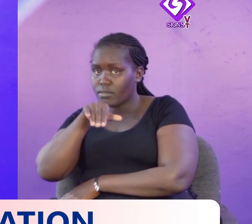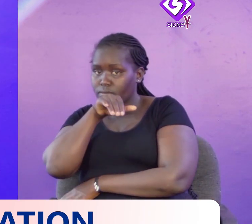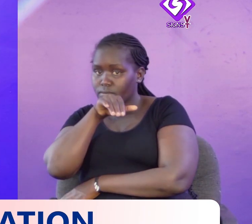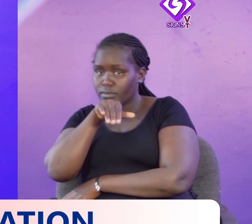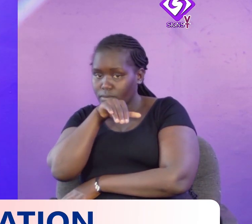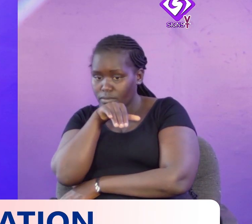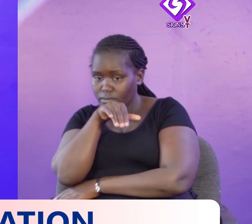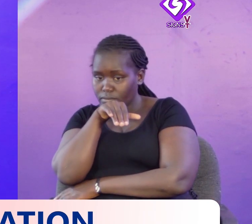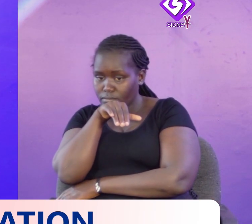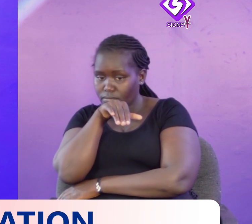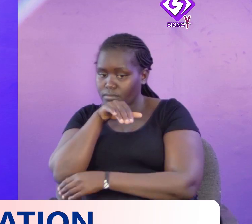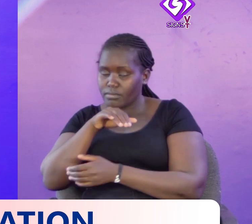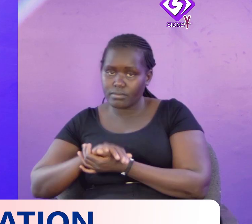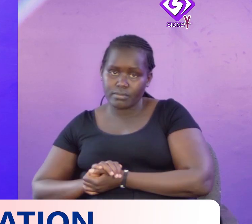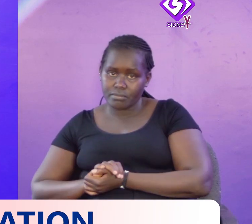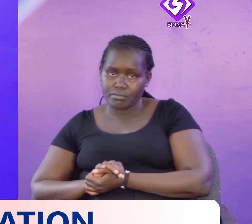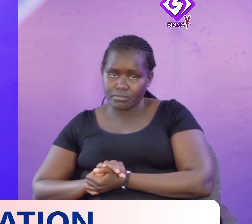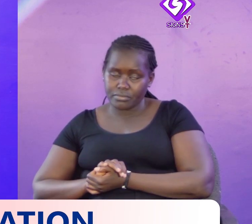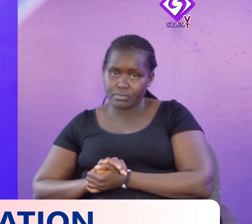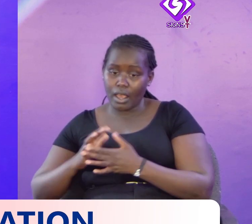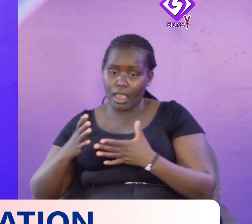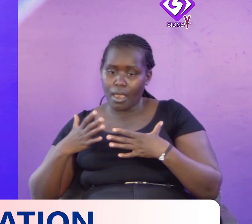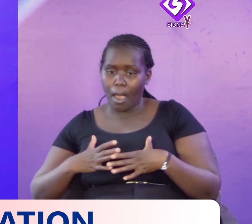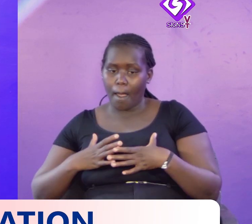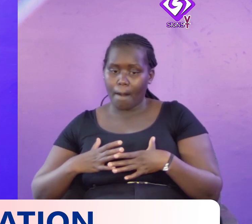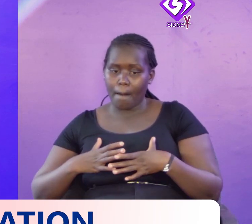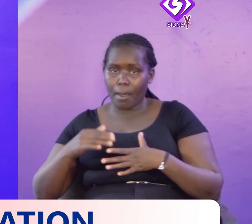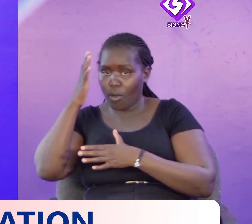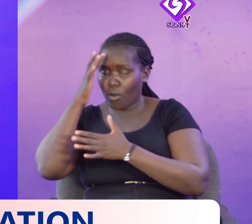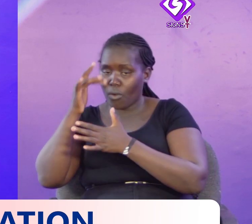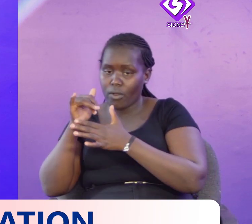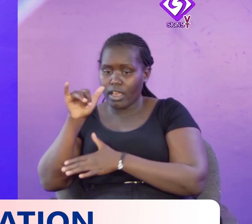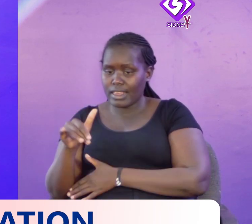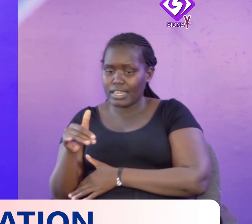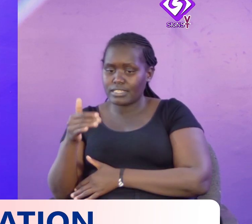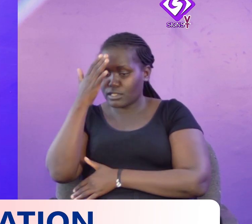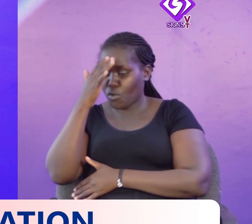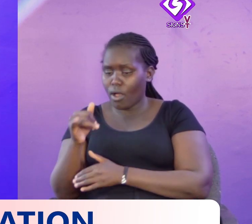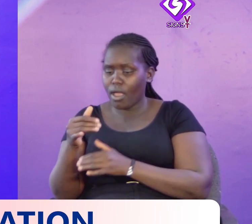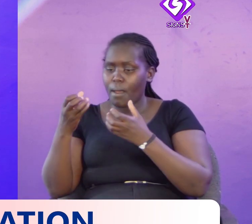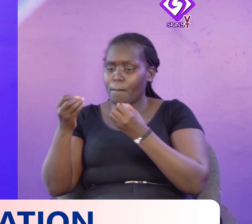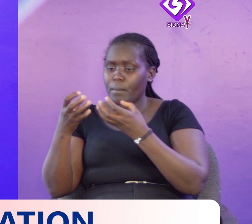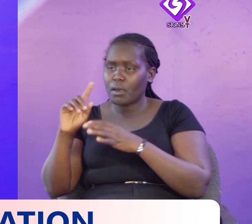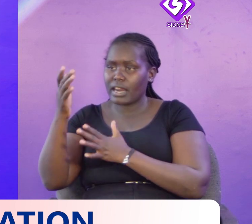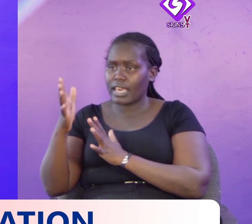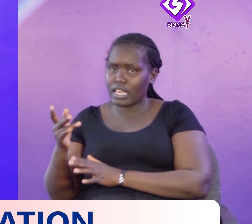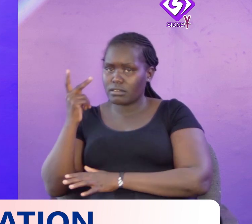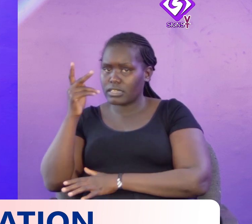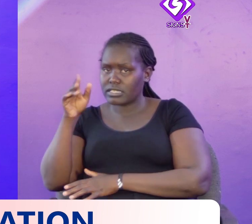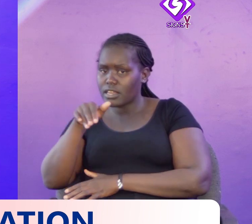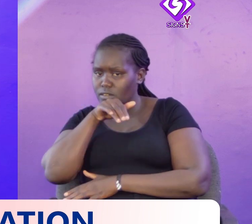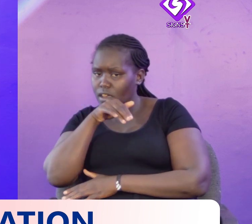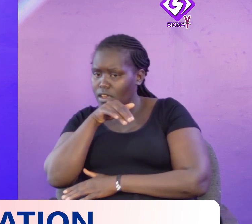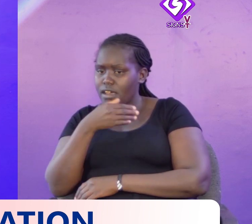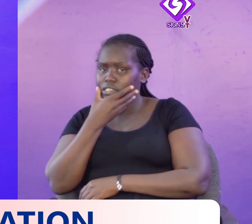interpreter should forgive me for that. People should know that that is why many Kenyans have always seen Baba as a man of